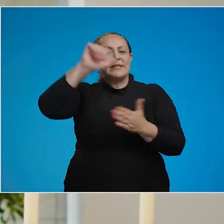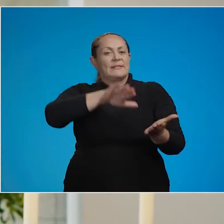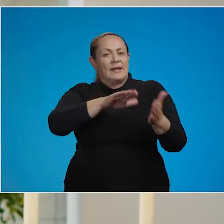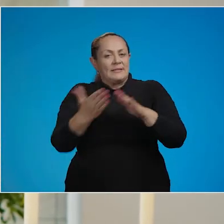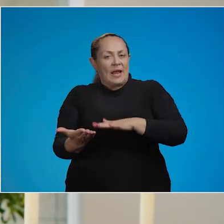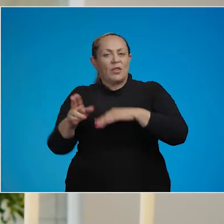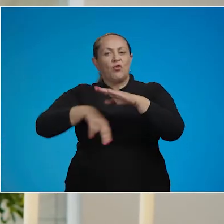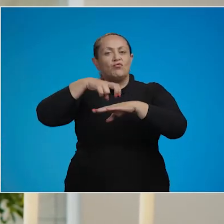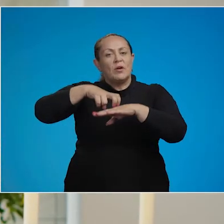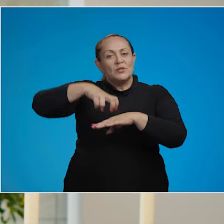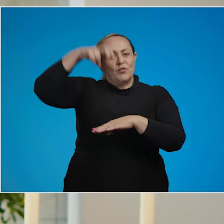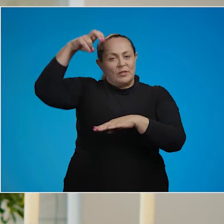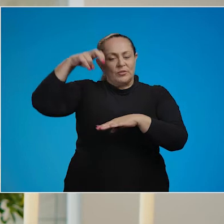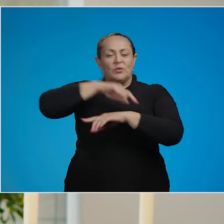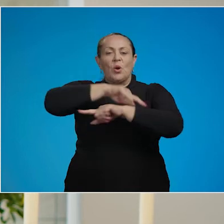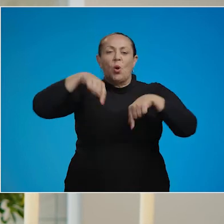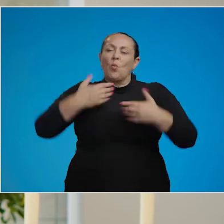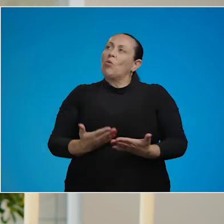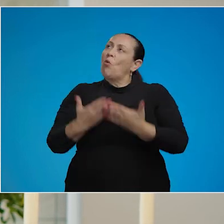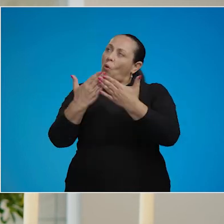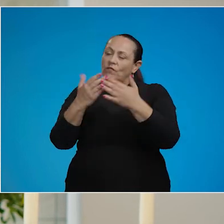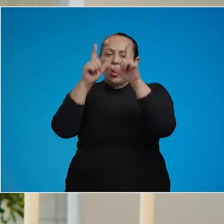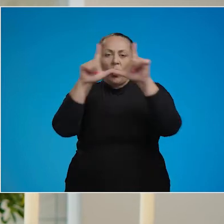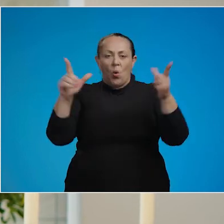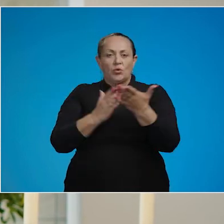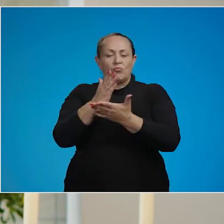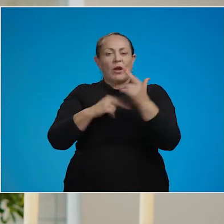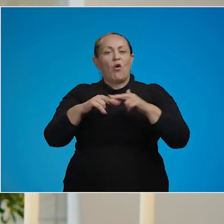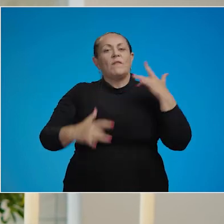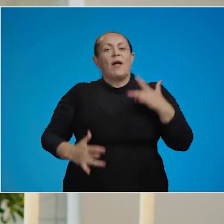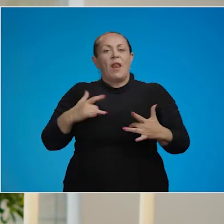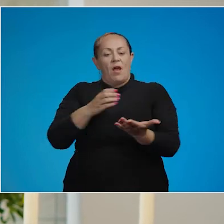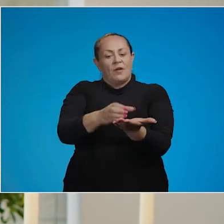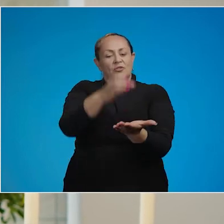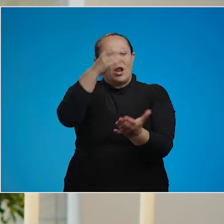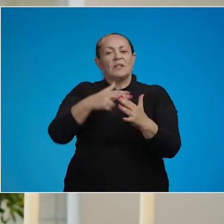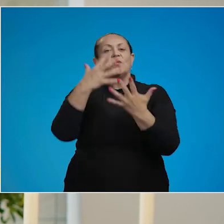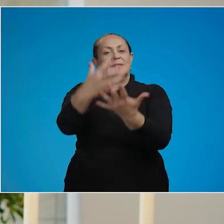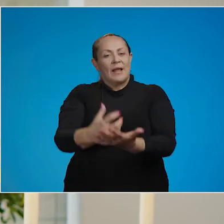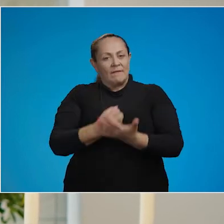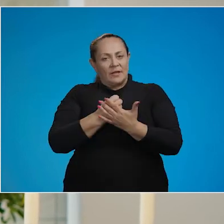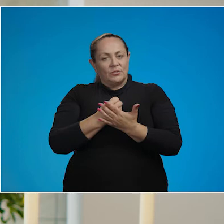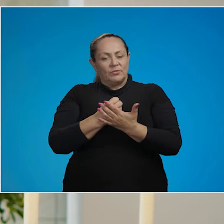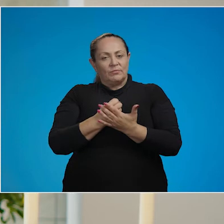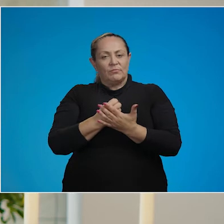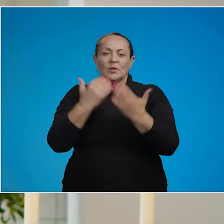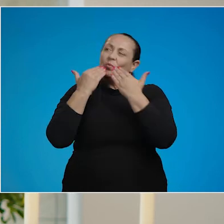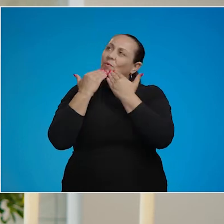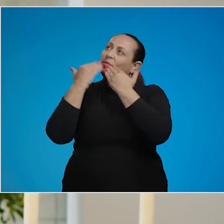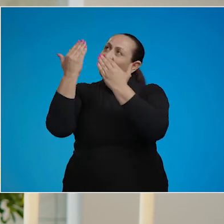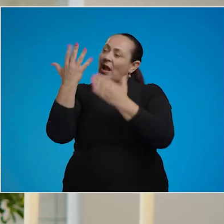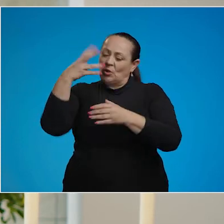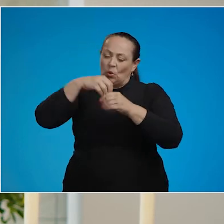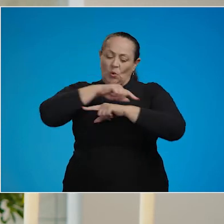his death and resurrection we offer you Lord the bread of life and the chalice of salvation giving